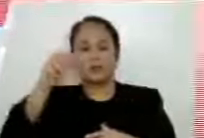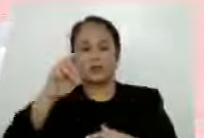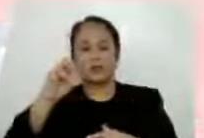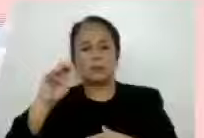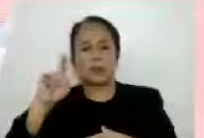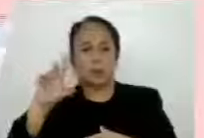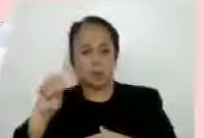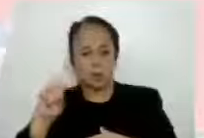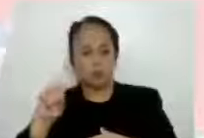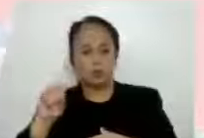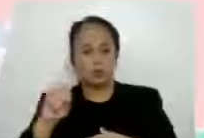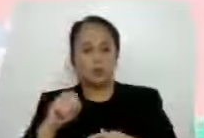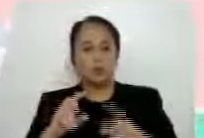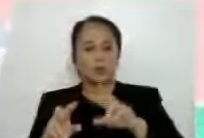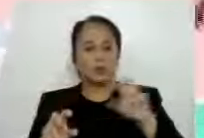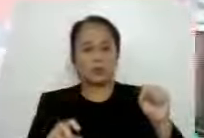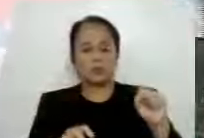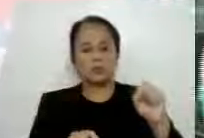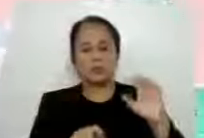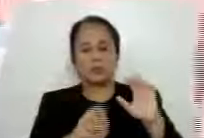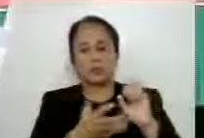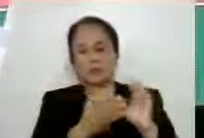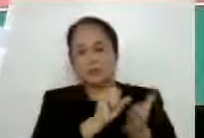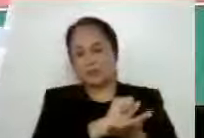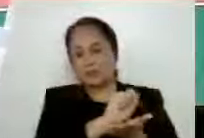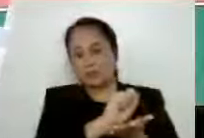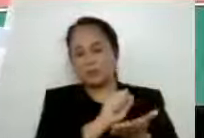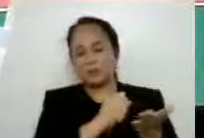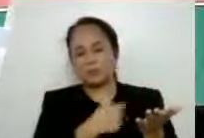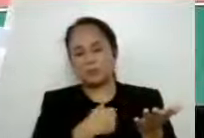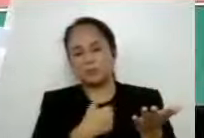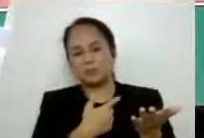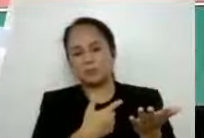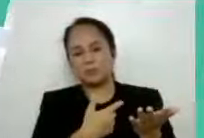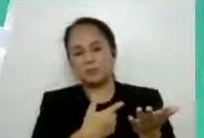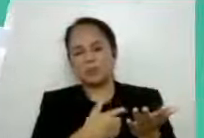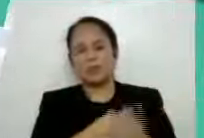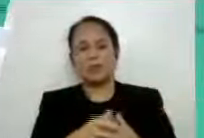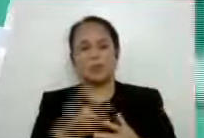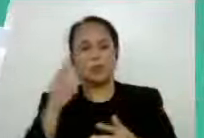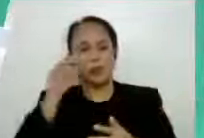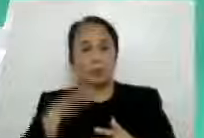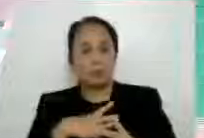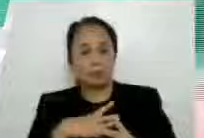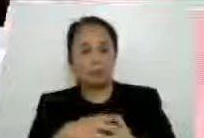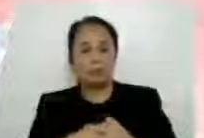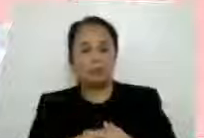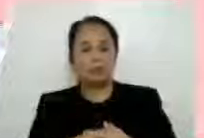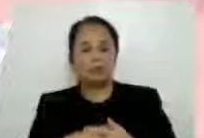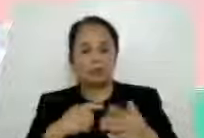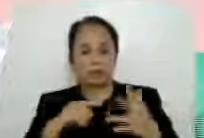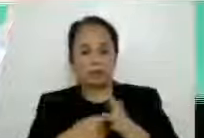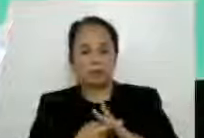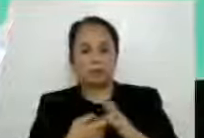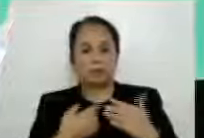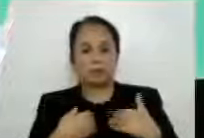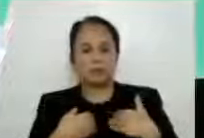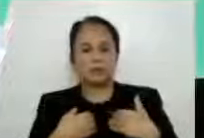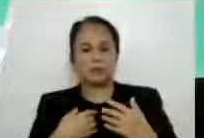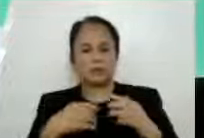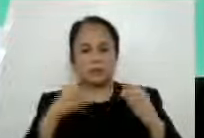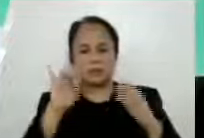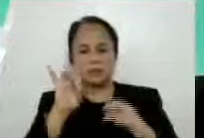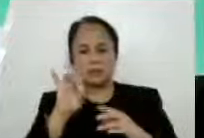kontra College of St. Benilde Blazers sa 5 sets. Sa women's division, umarangkada agad ang Season 98 champs na